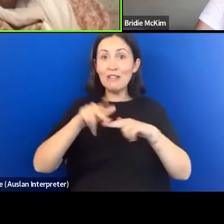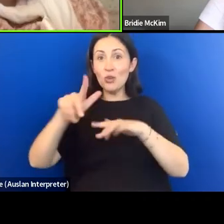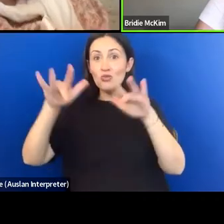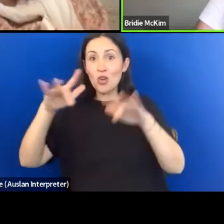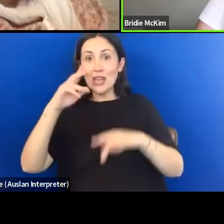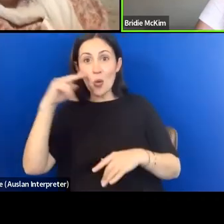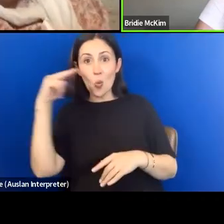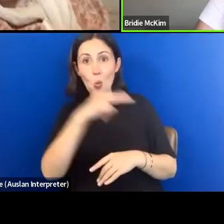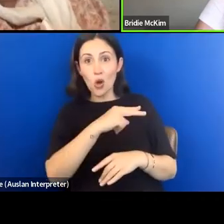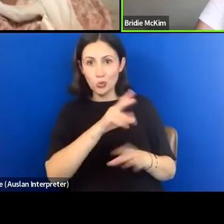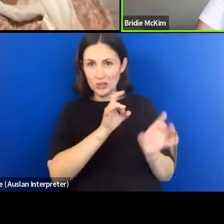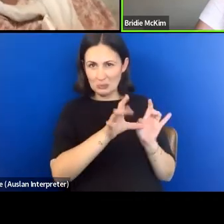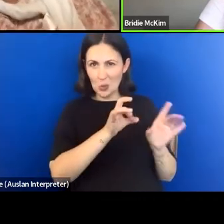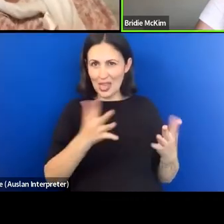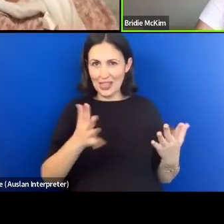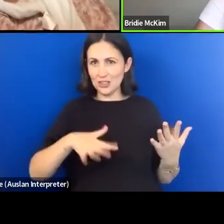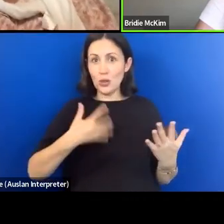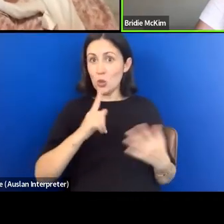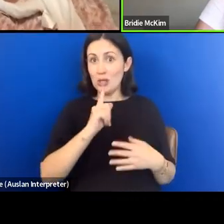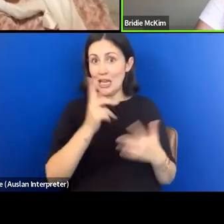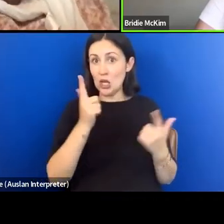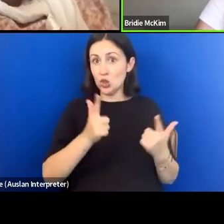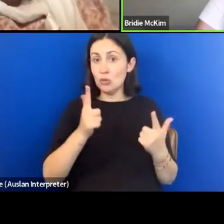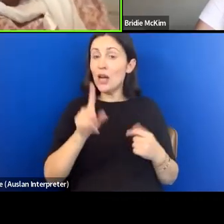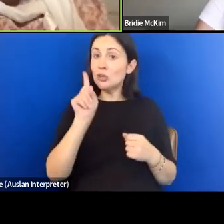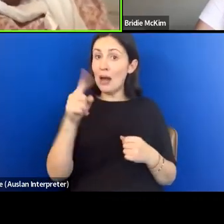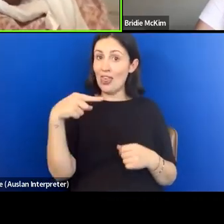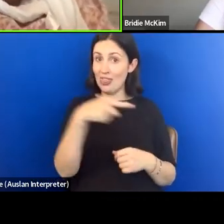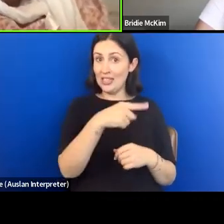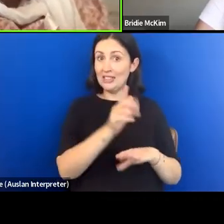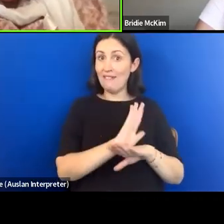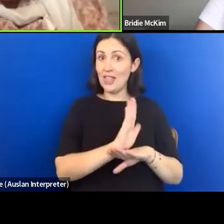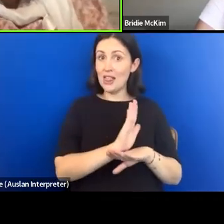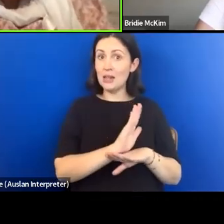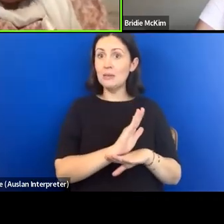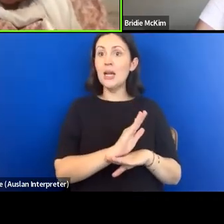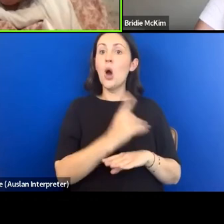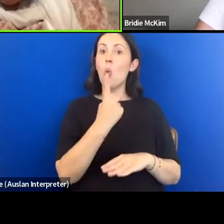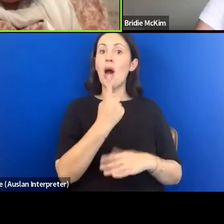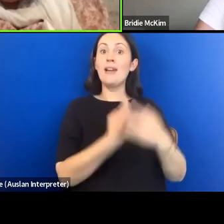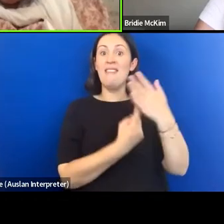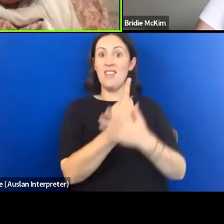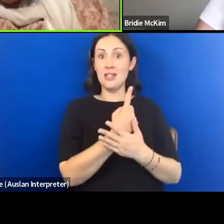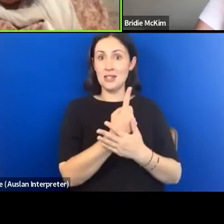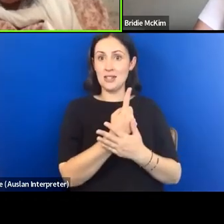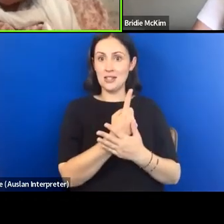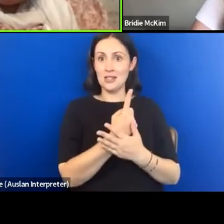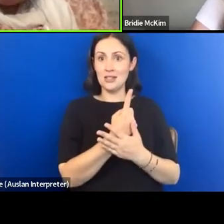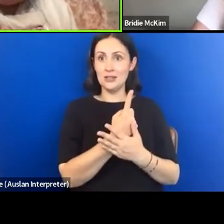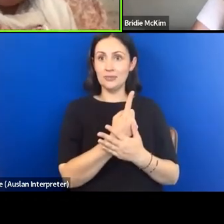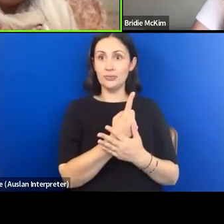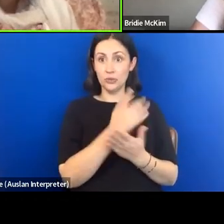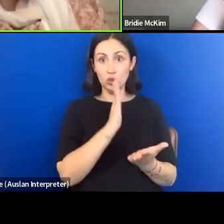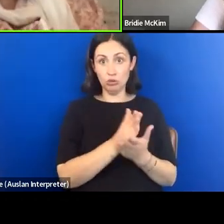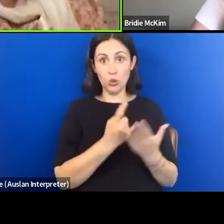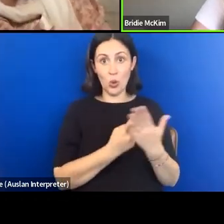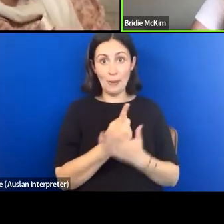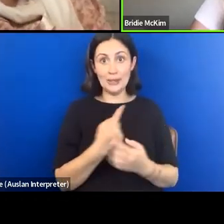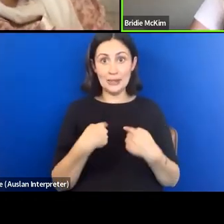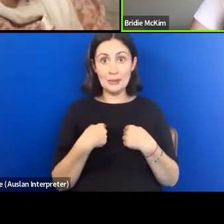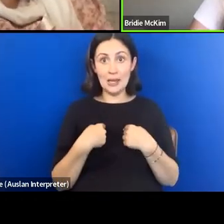it, but that event happened to me in real